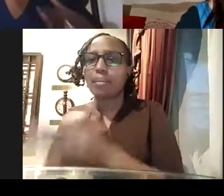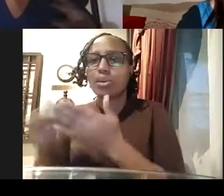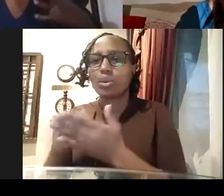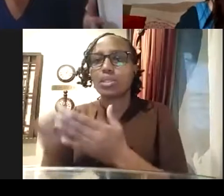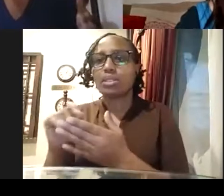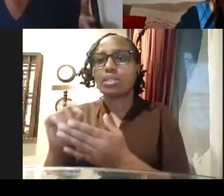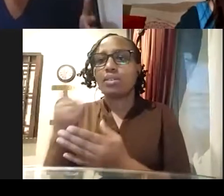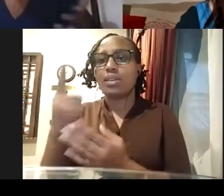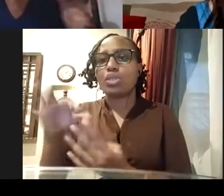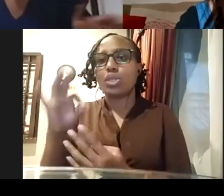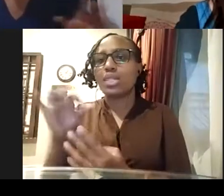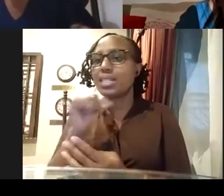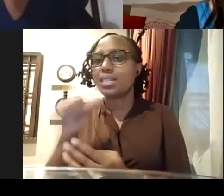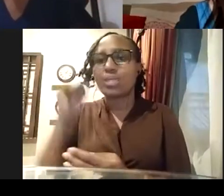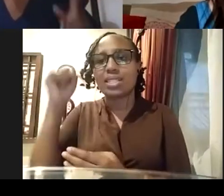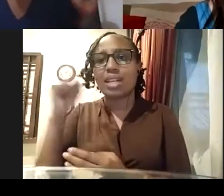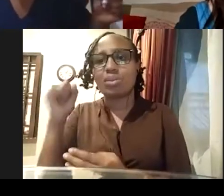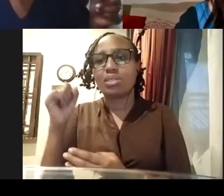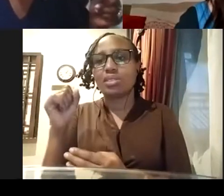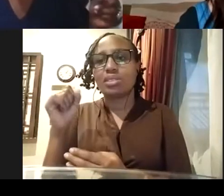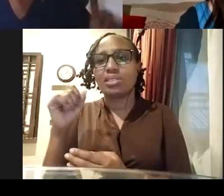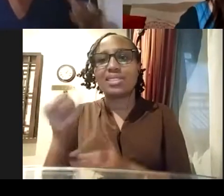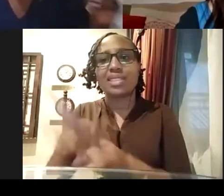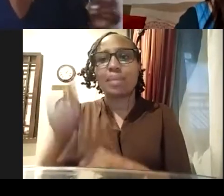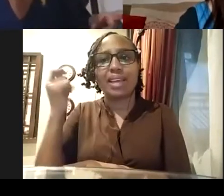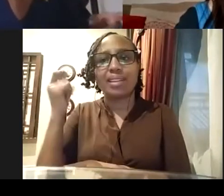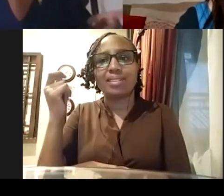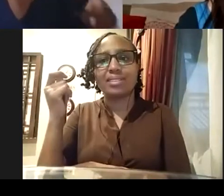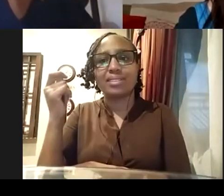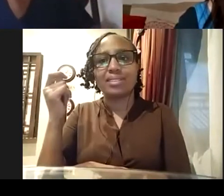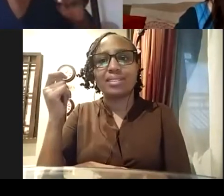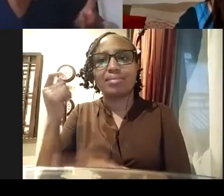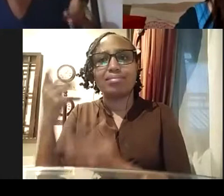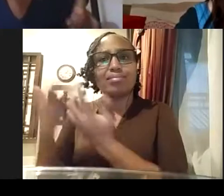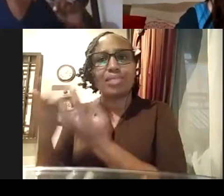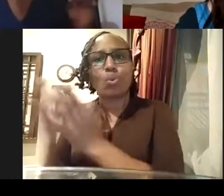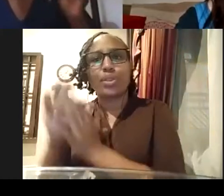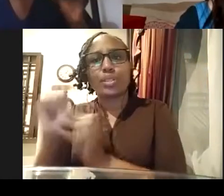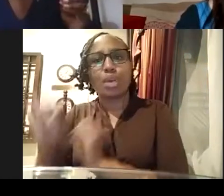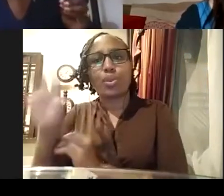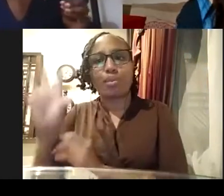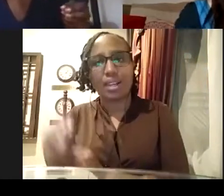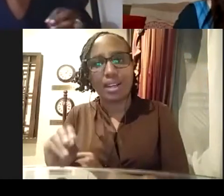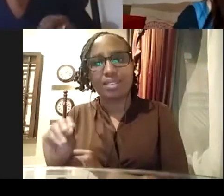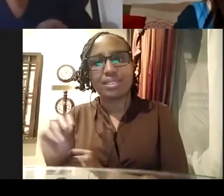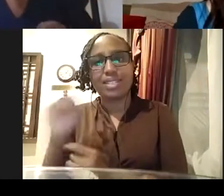draft, the Kenyans didn't sound like Kenyans, it sounded like South African, it sounded like Capetonian specifically, which was a very specific